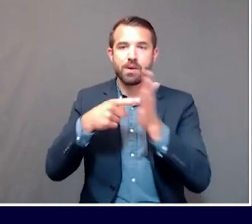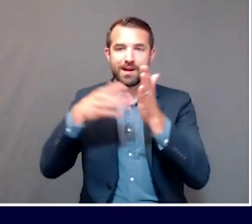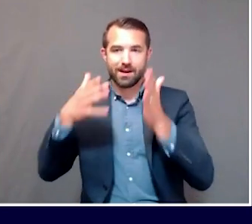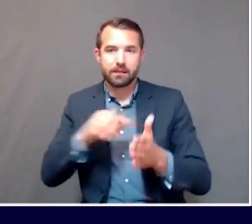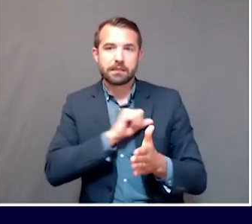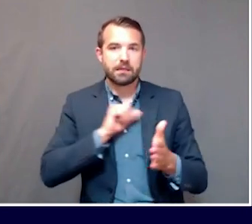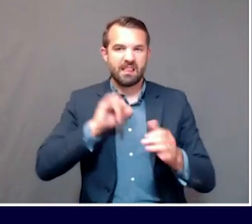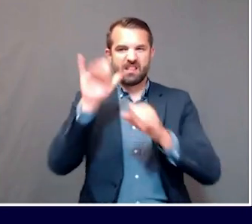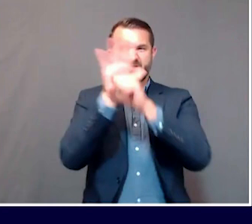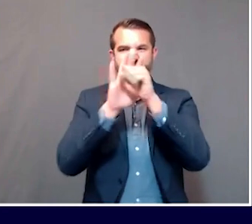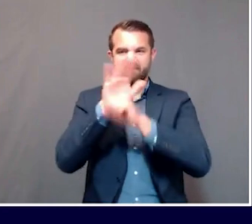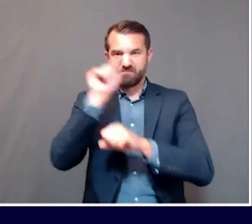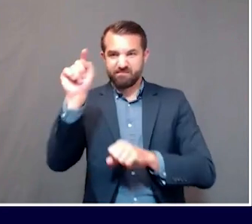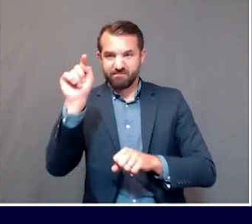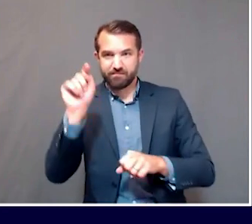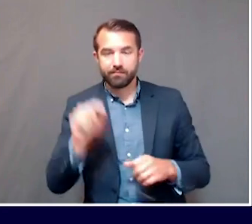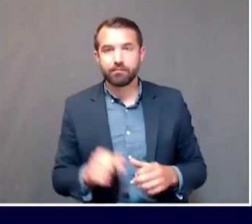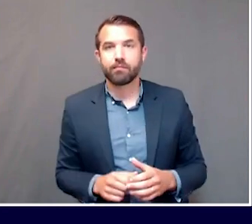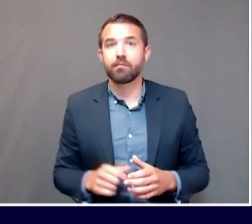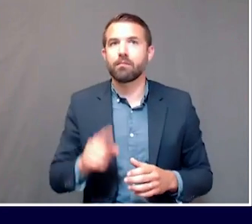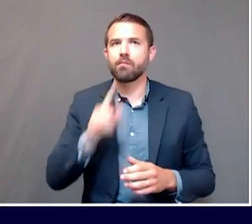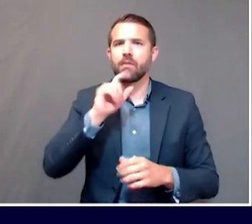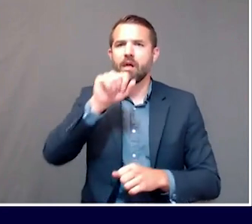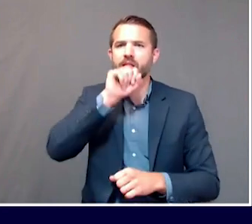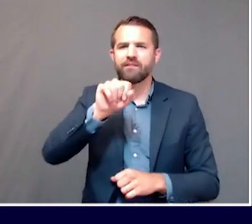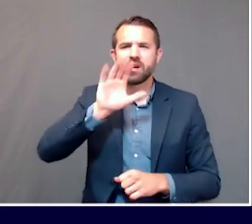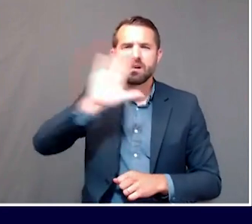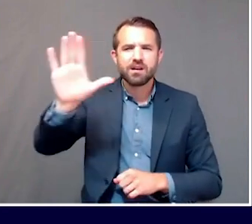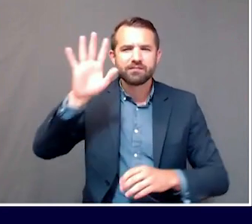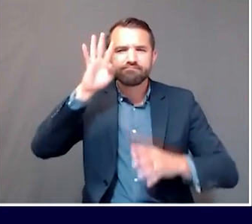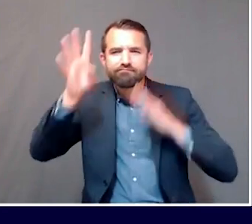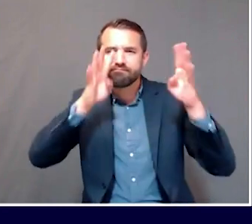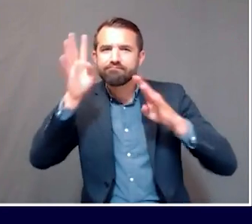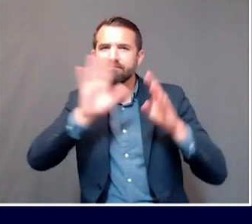now. And I love the creativity with which they're approaching the problem.